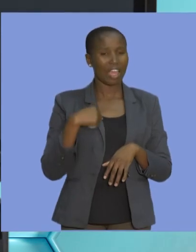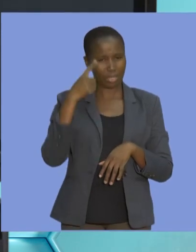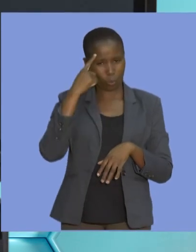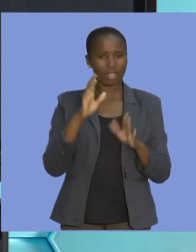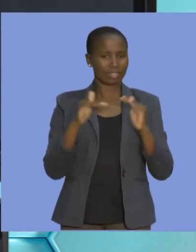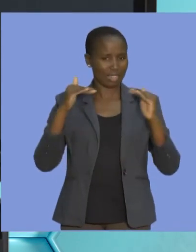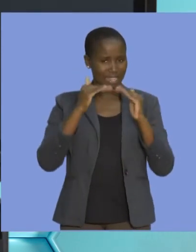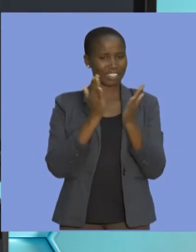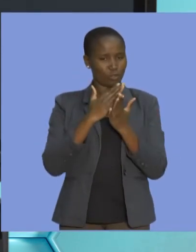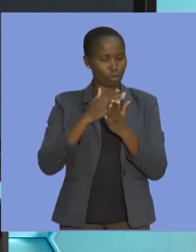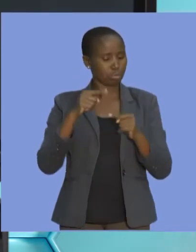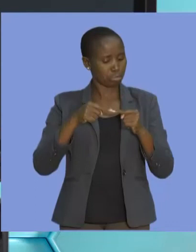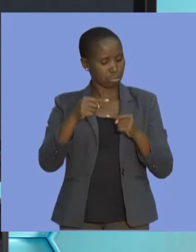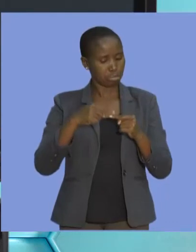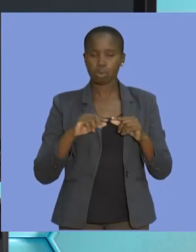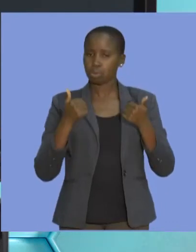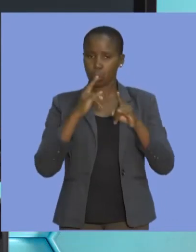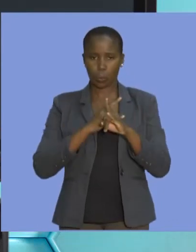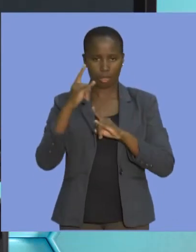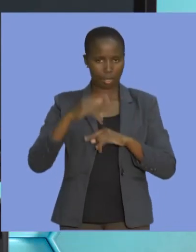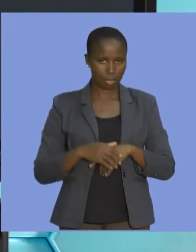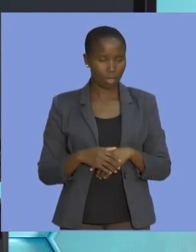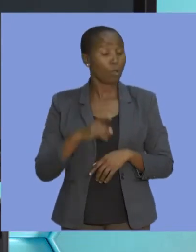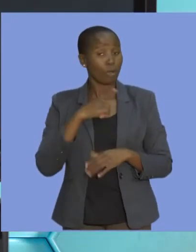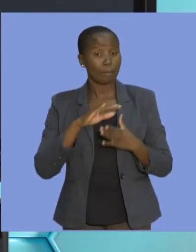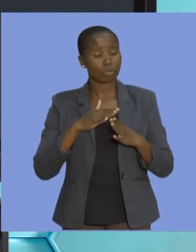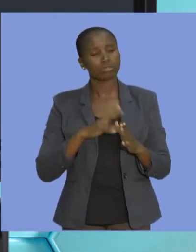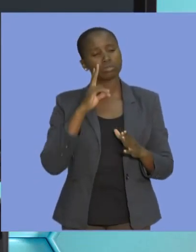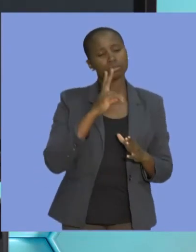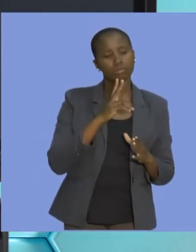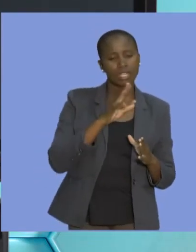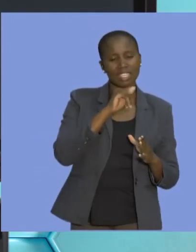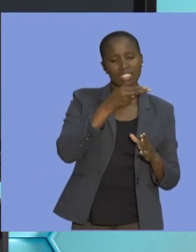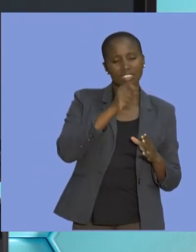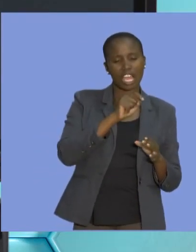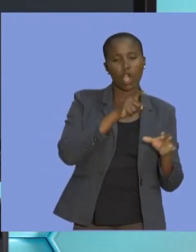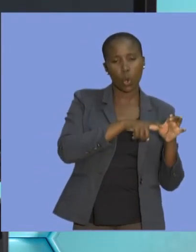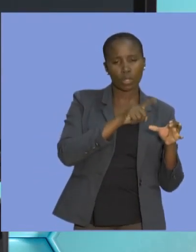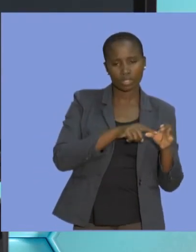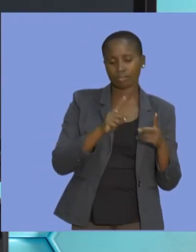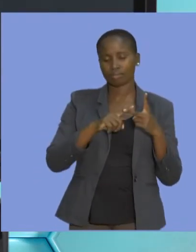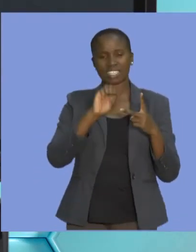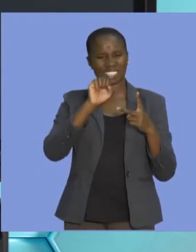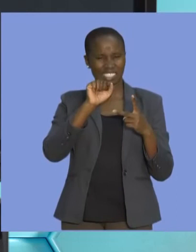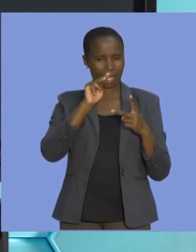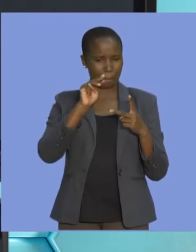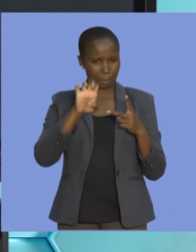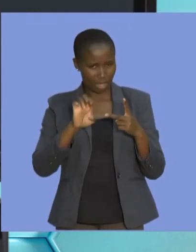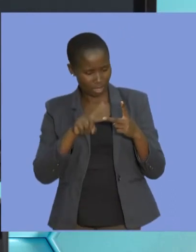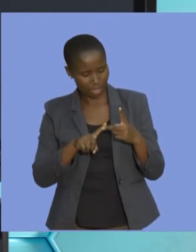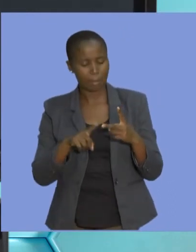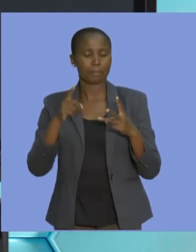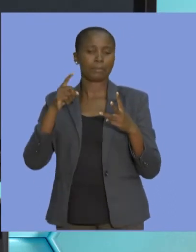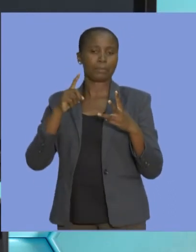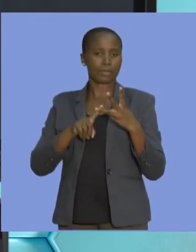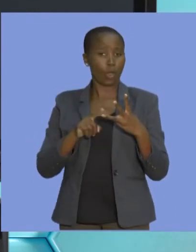at range, the interquartile range, the semi-interquartile range, there,